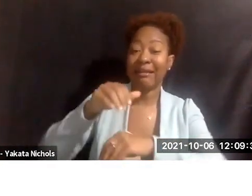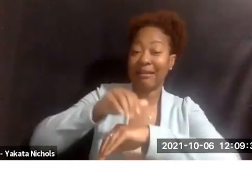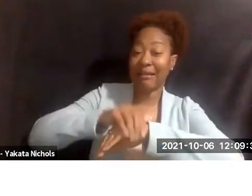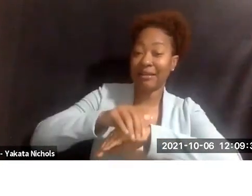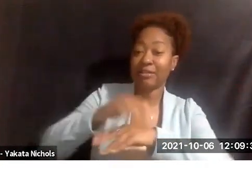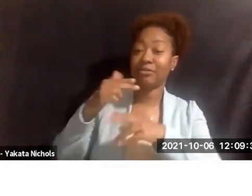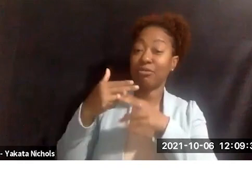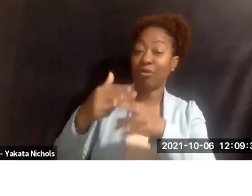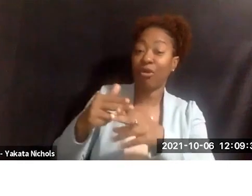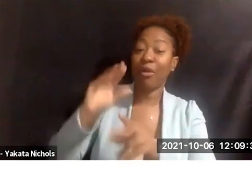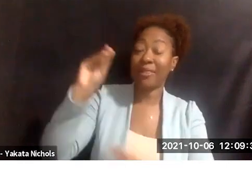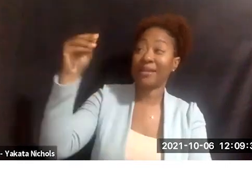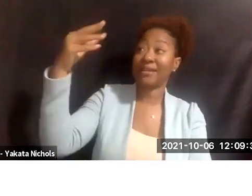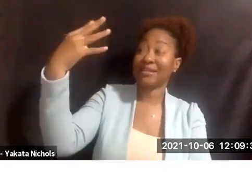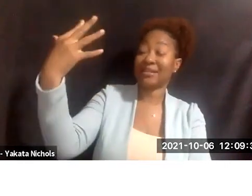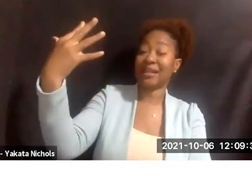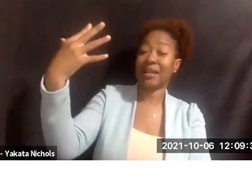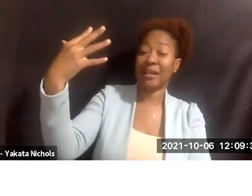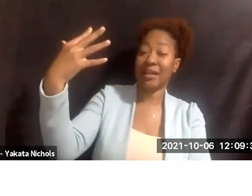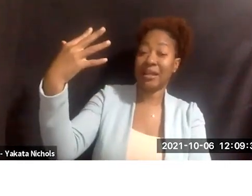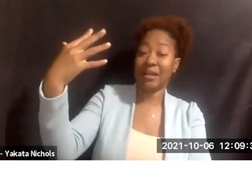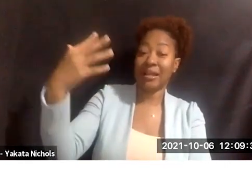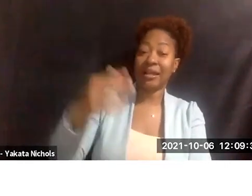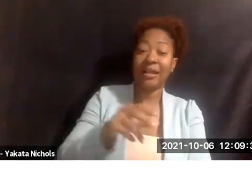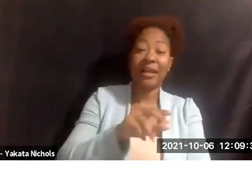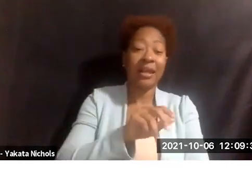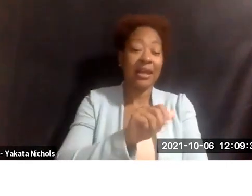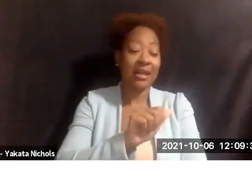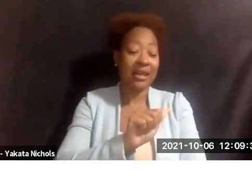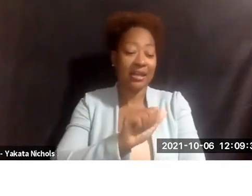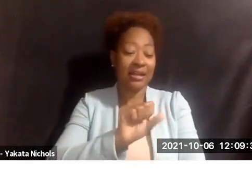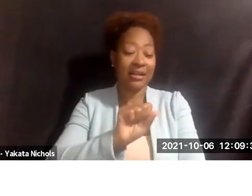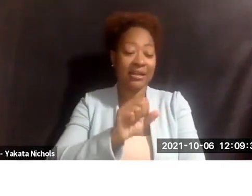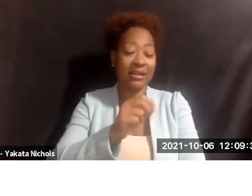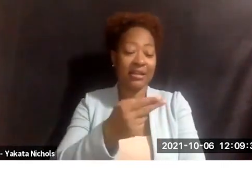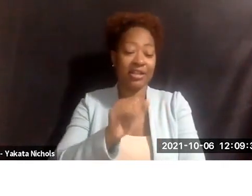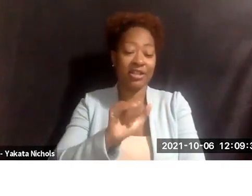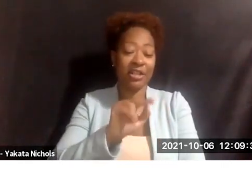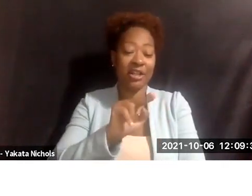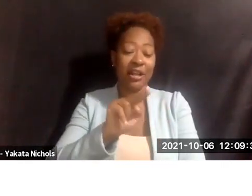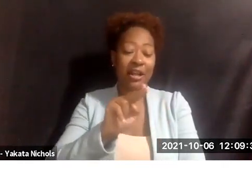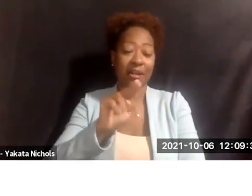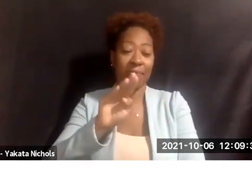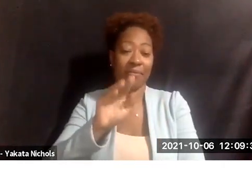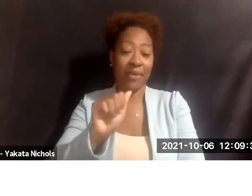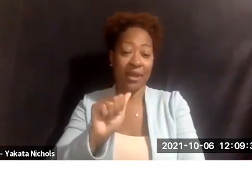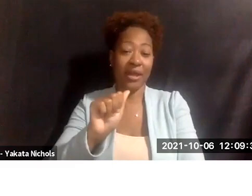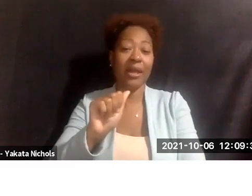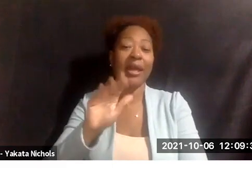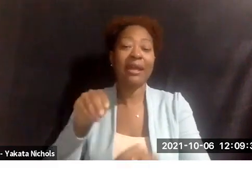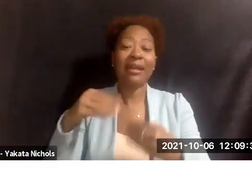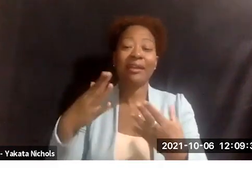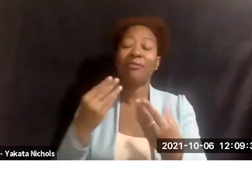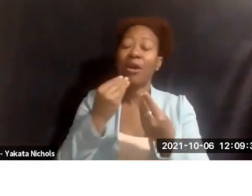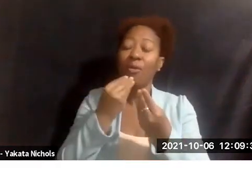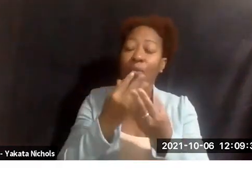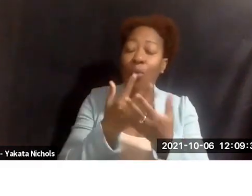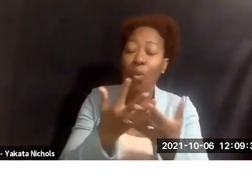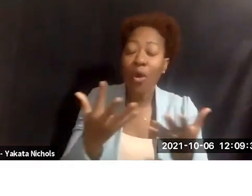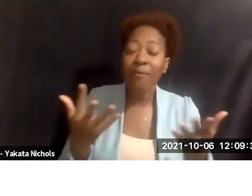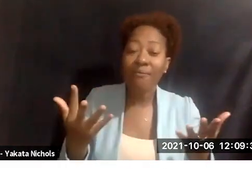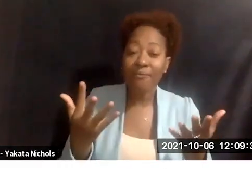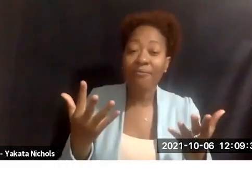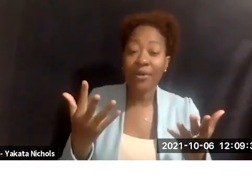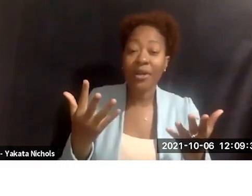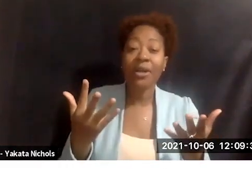the sun, Anishinaabe Moen is something that gives off warmth and therefore is animate. The word for